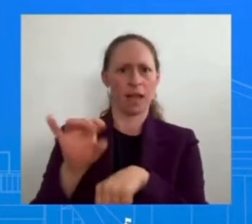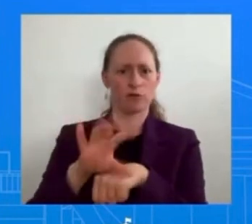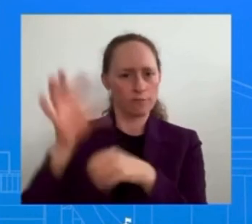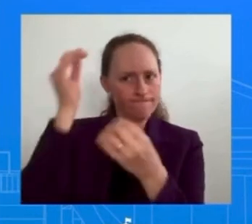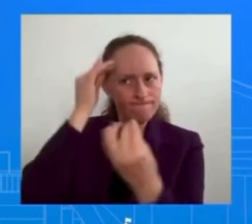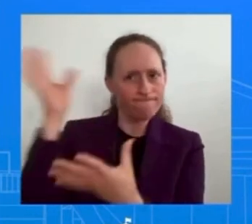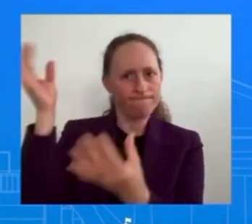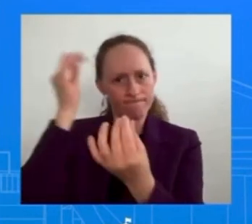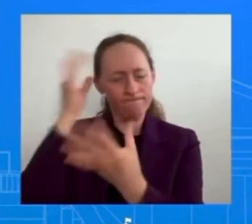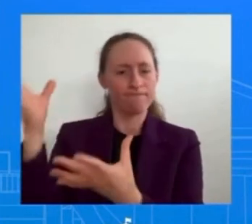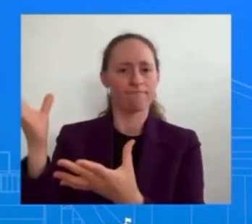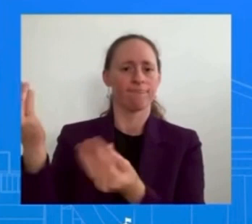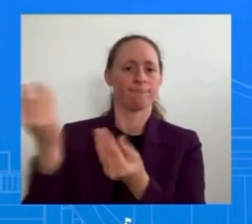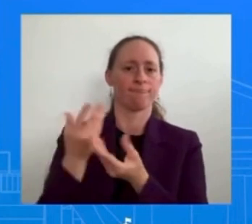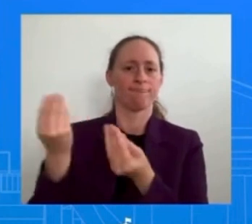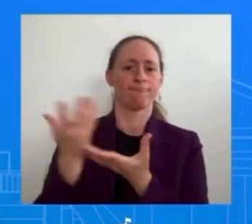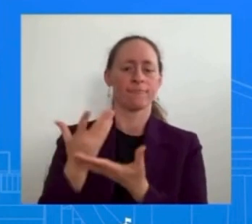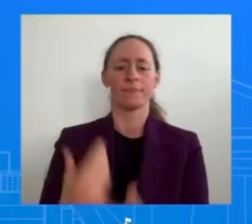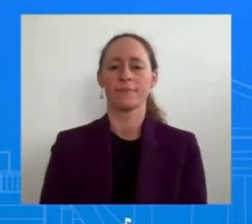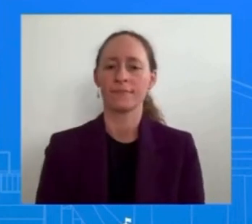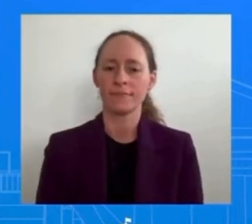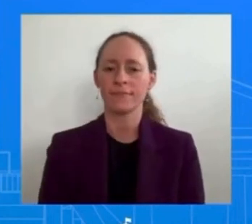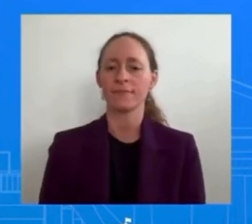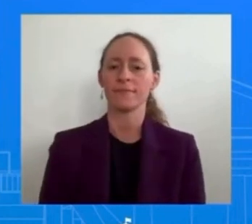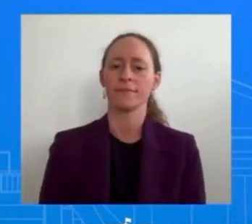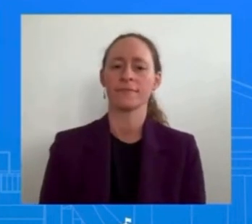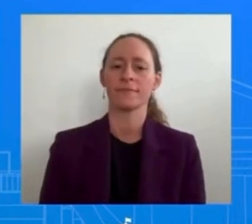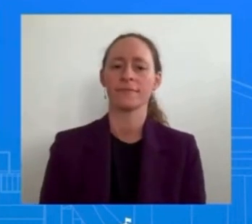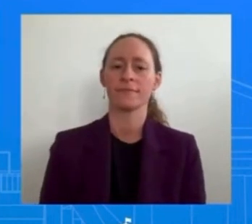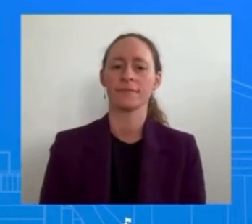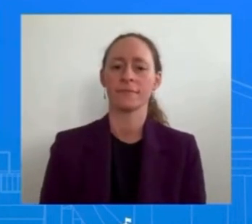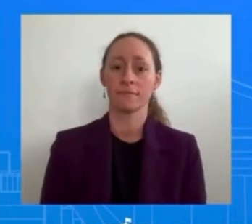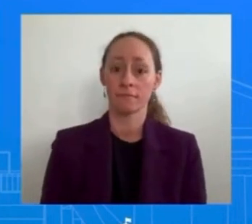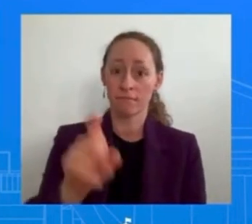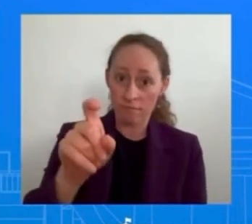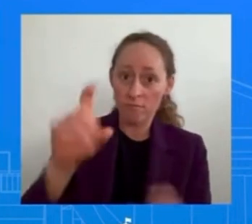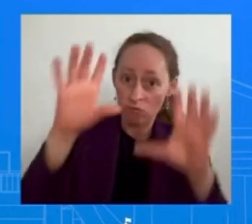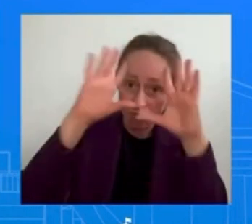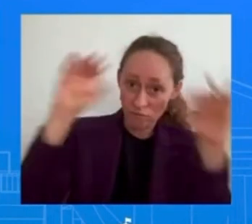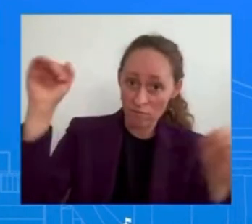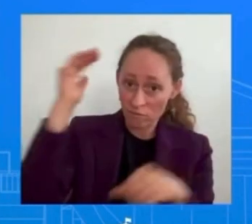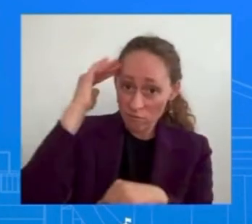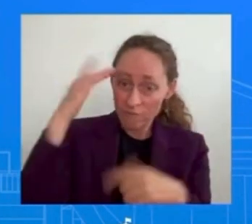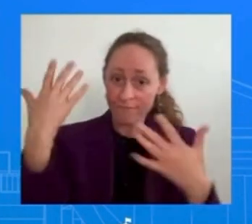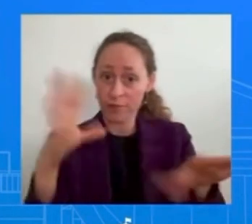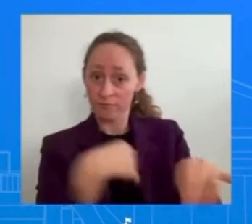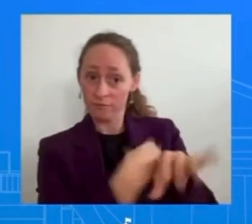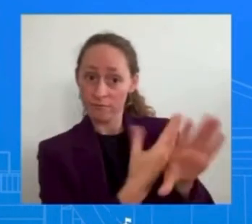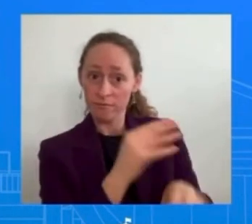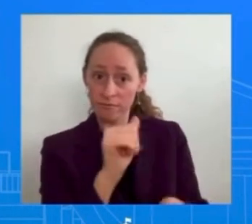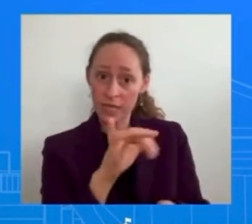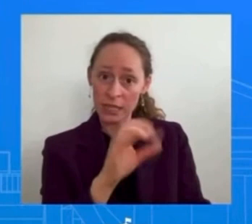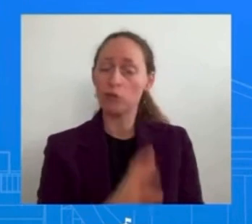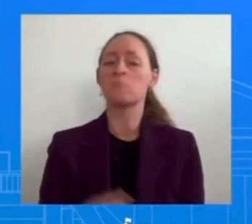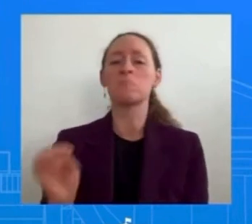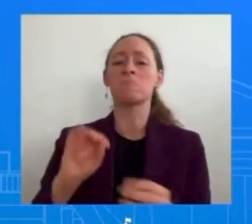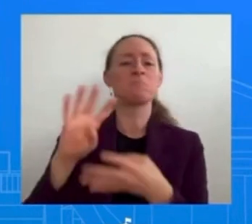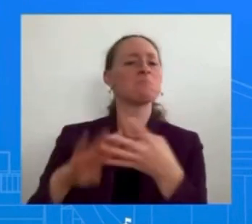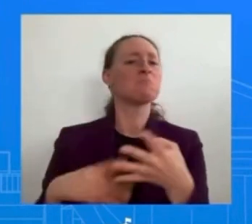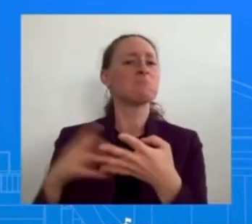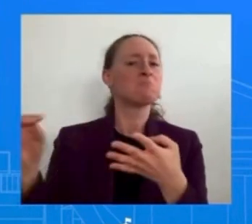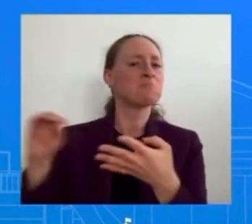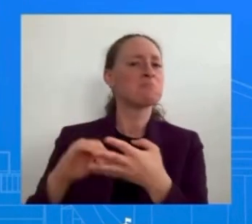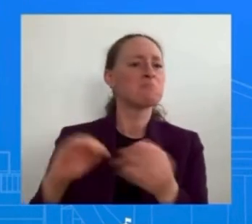the president. Has he been in touch with the mayor? I don't have any conversations to read out from the president. I can say that our office is here,